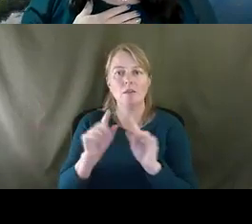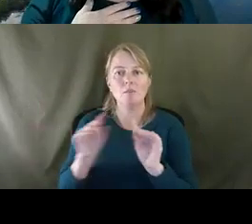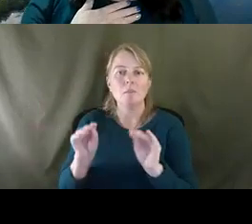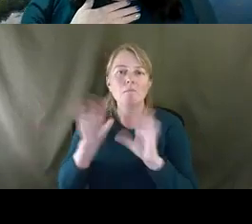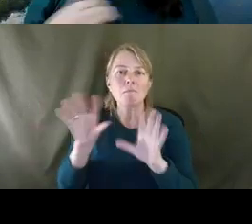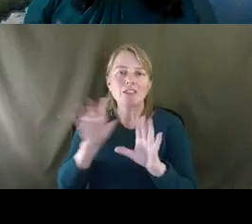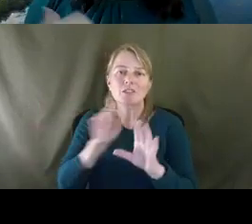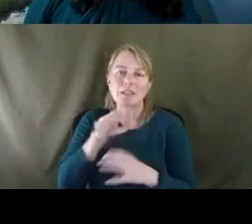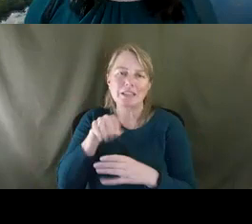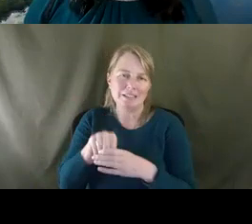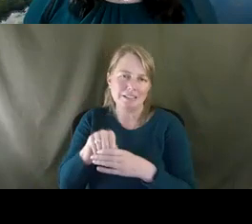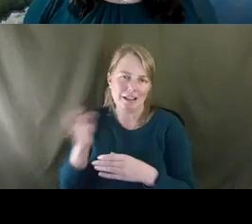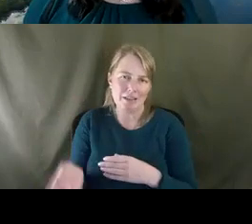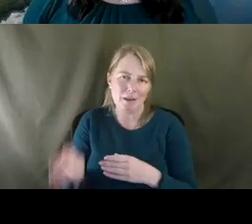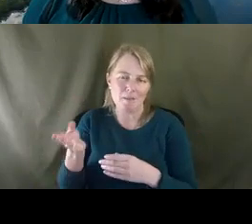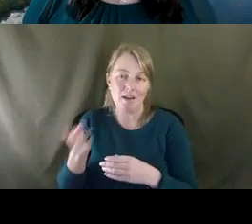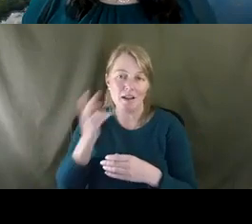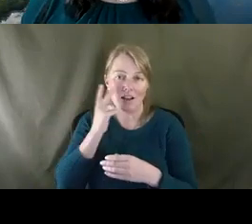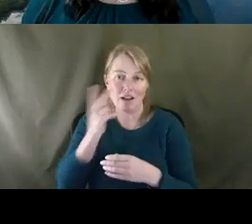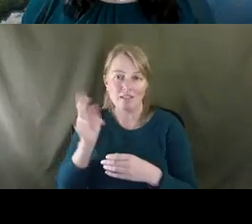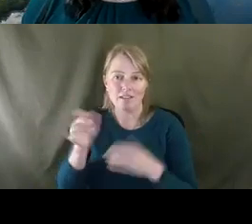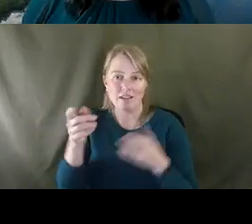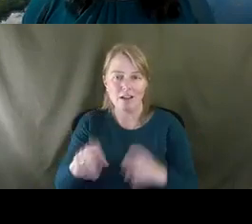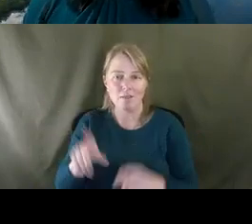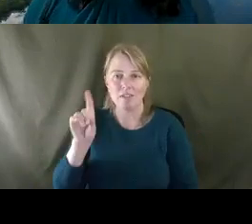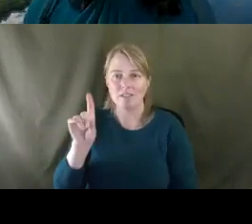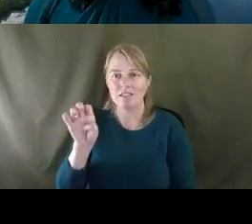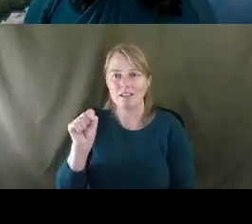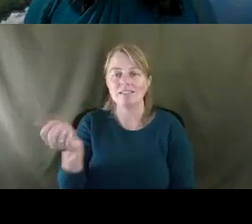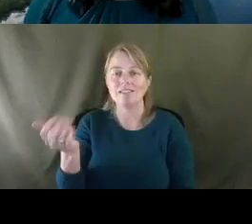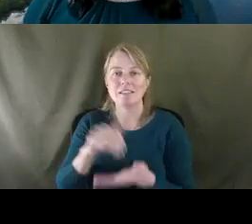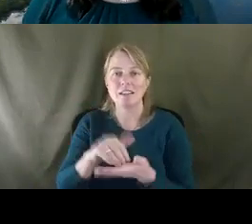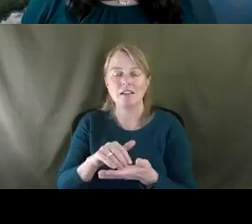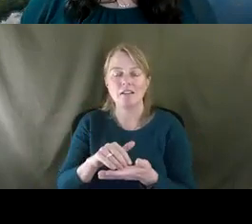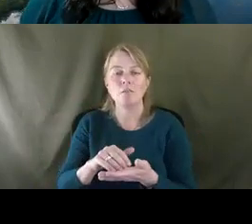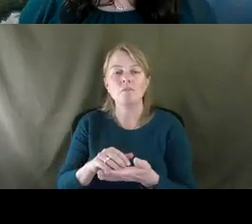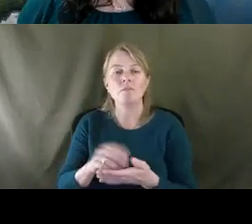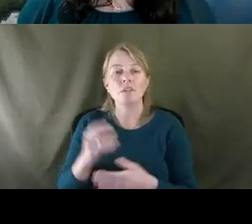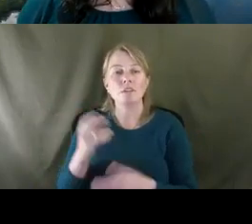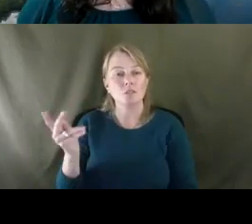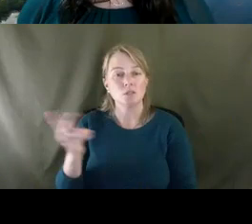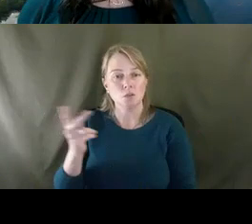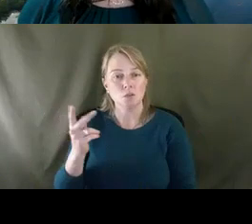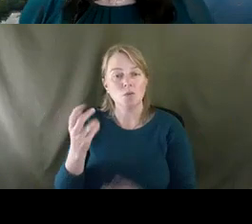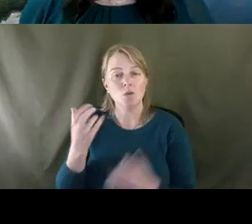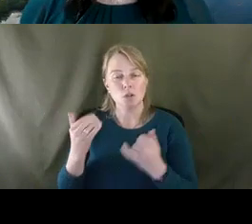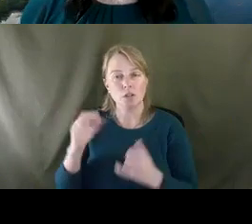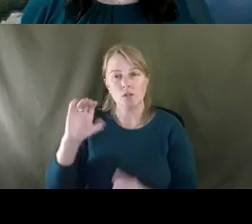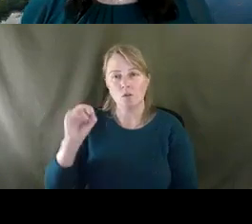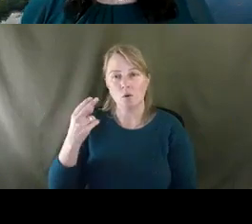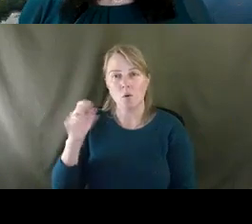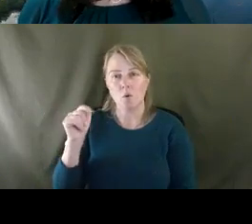them. I can see that happening at DES again. Here are 2 of our current cohort members.